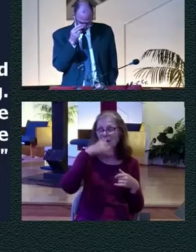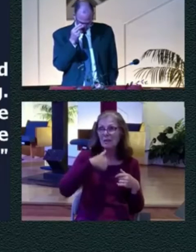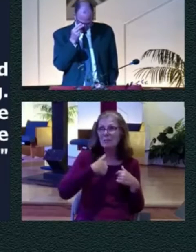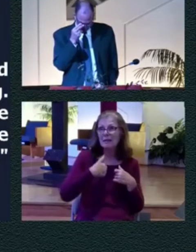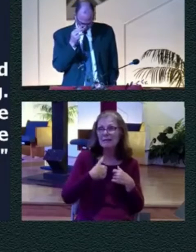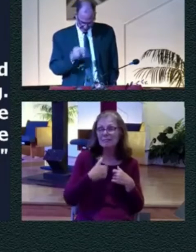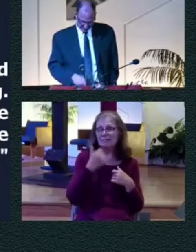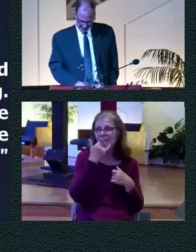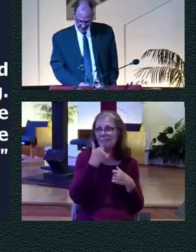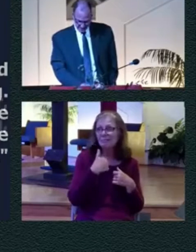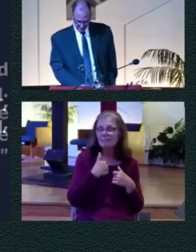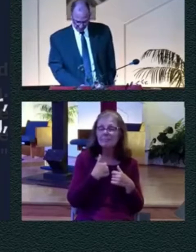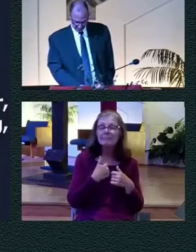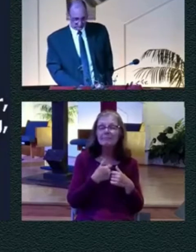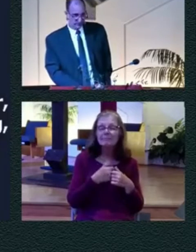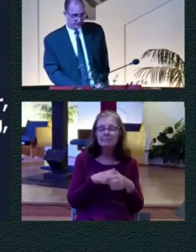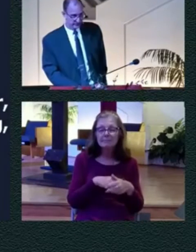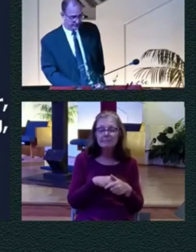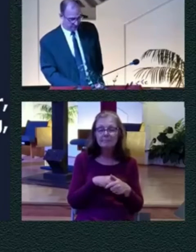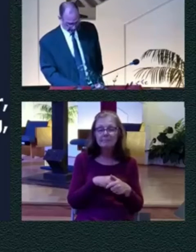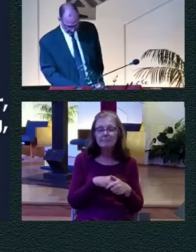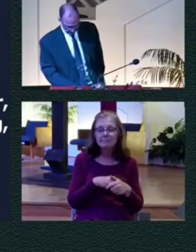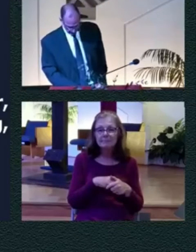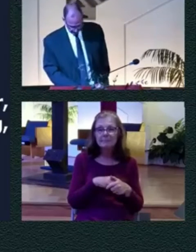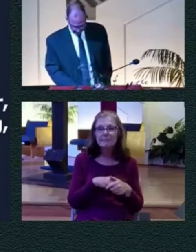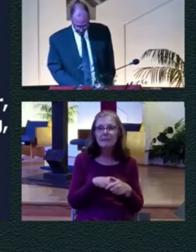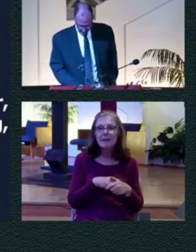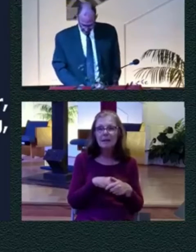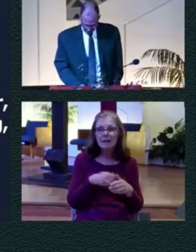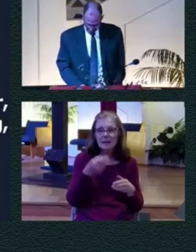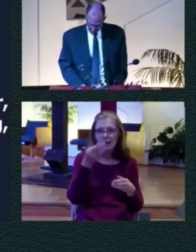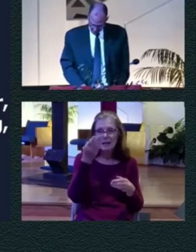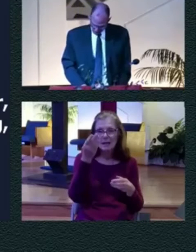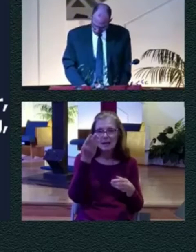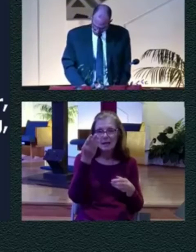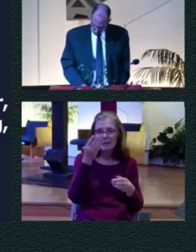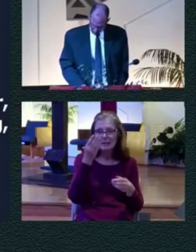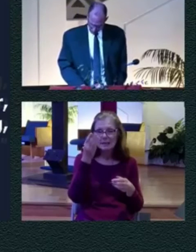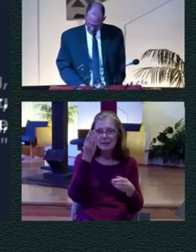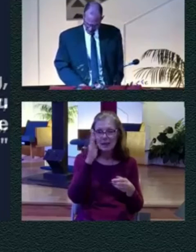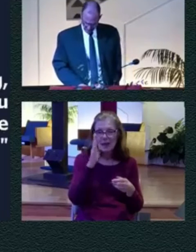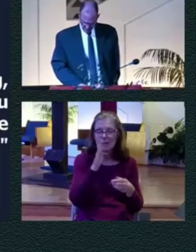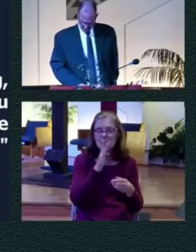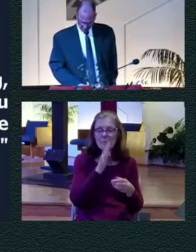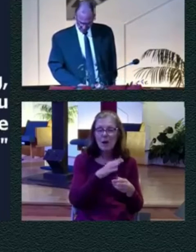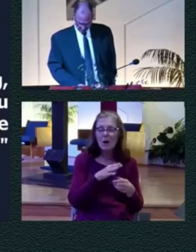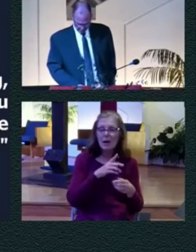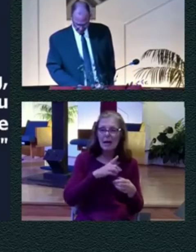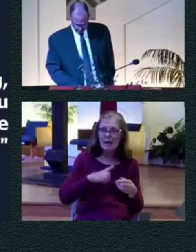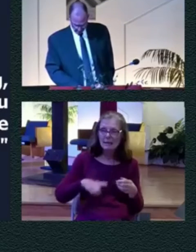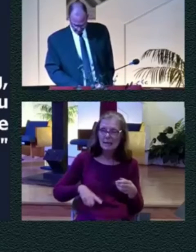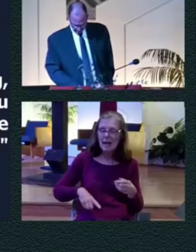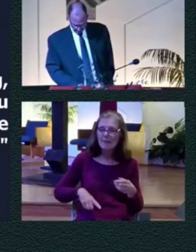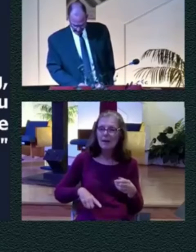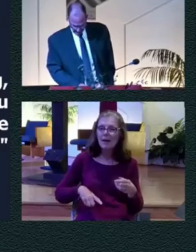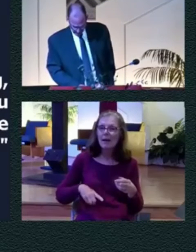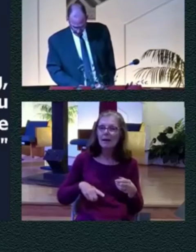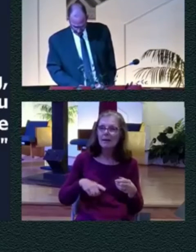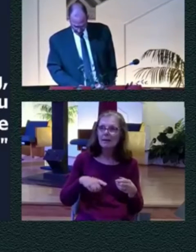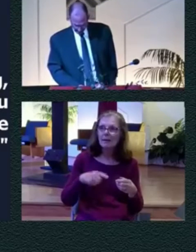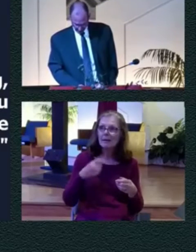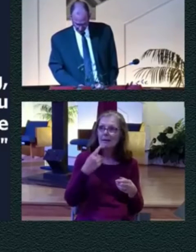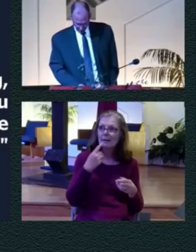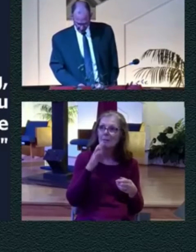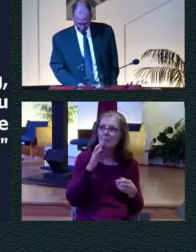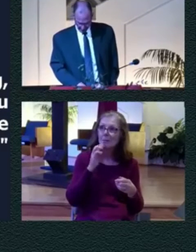The Lord spoke to Gad, David's seer, saying, go and speak to David, saying, thus